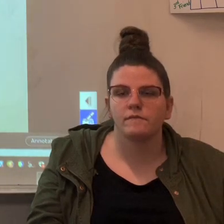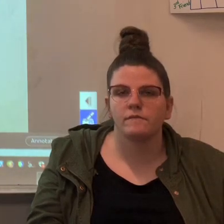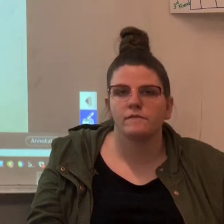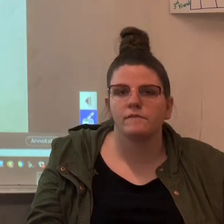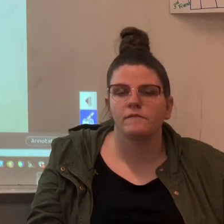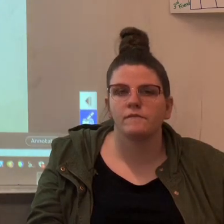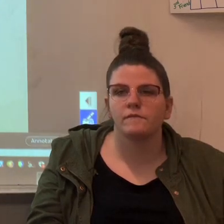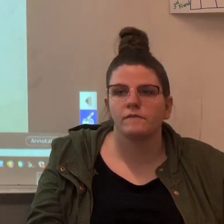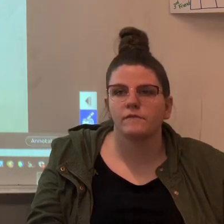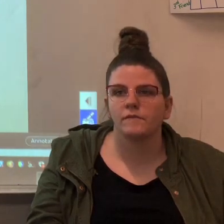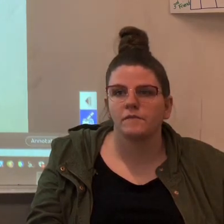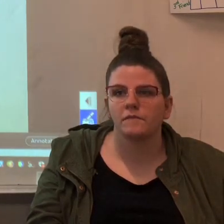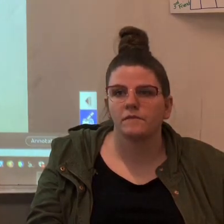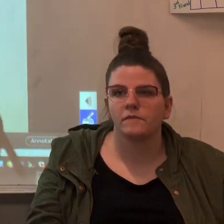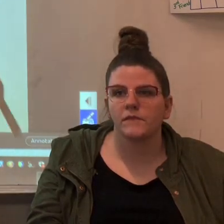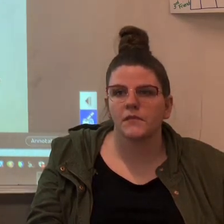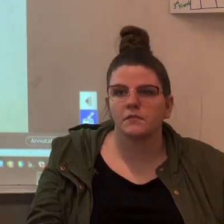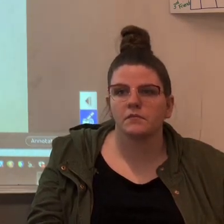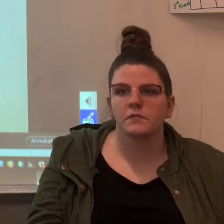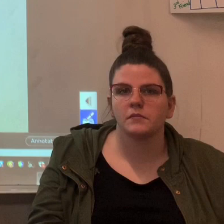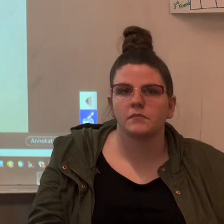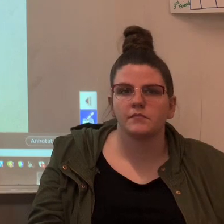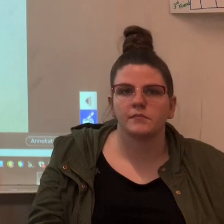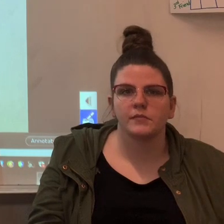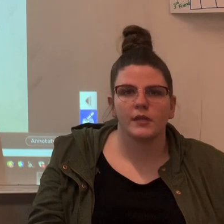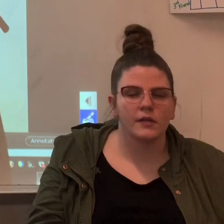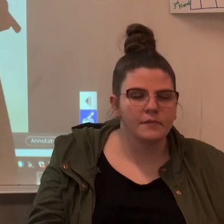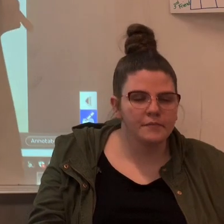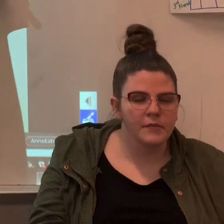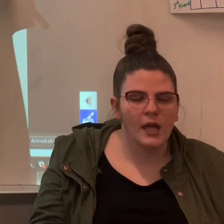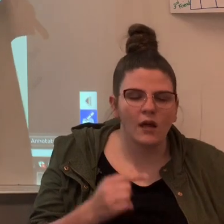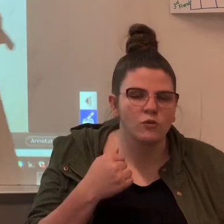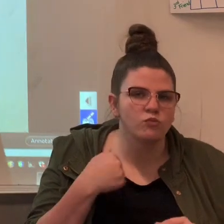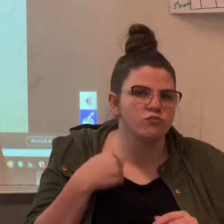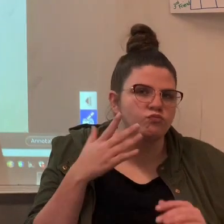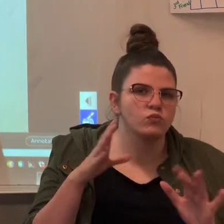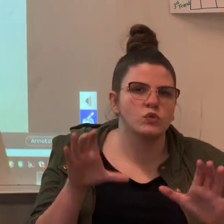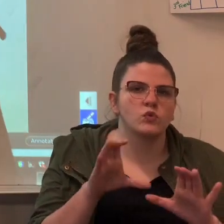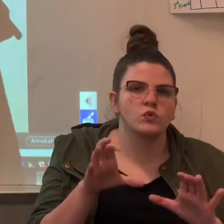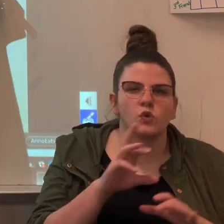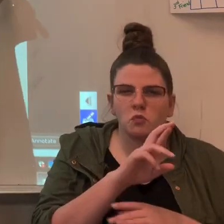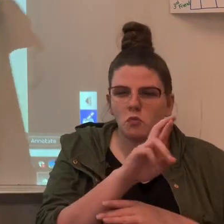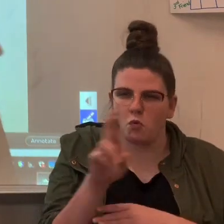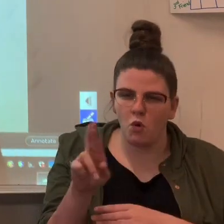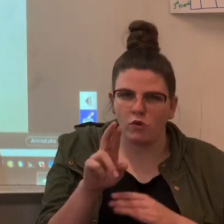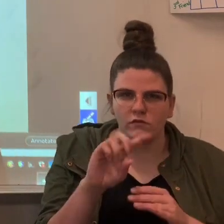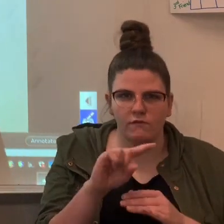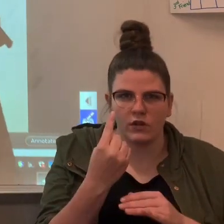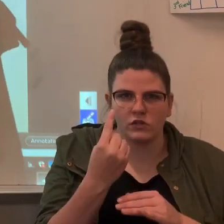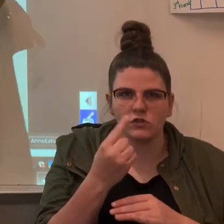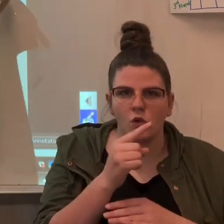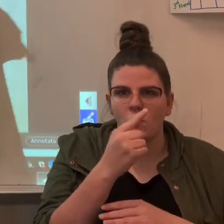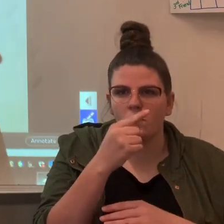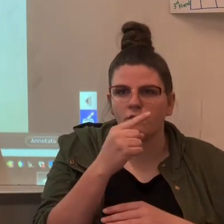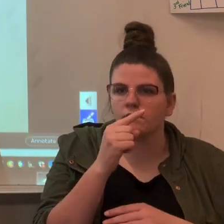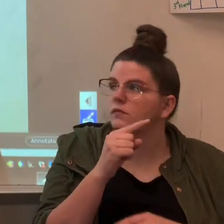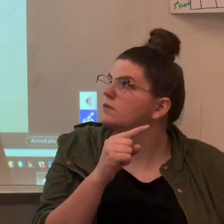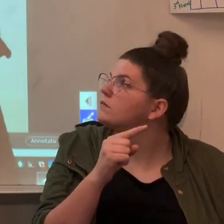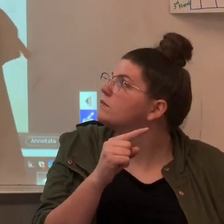And for the fun of it, I'm going to go into rows instead of columns first. So I have 1, 2,